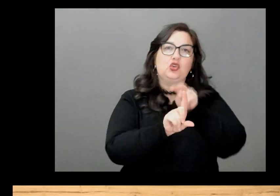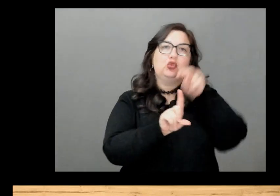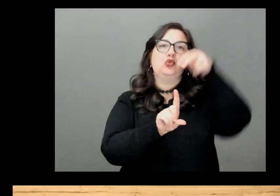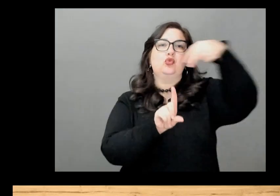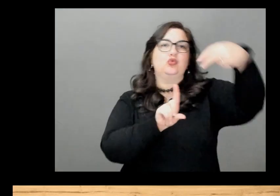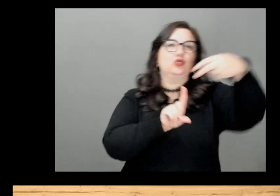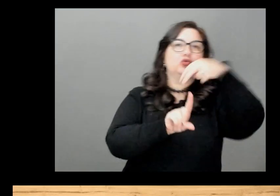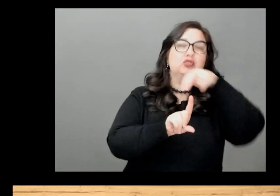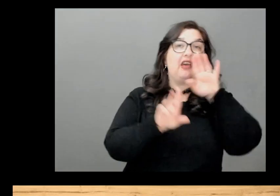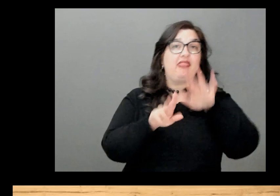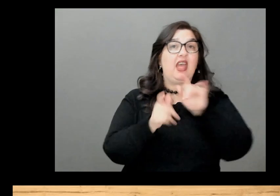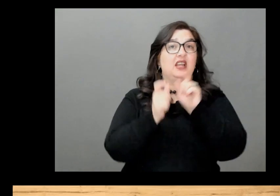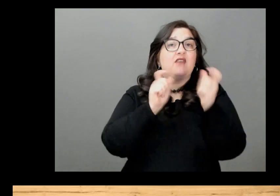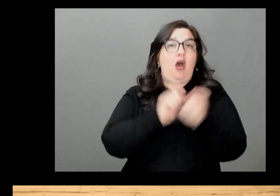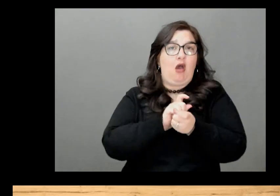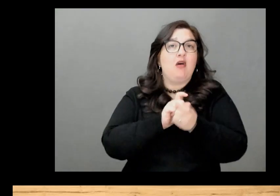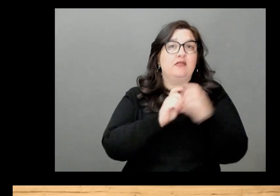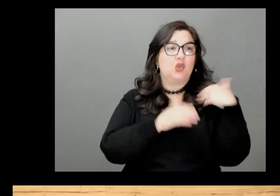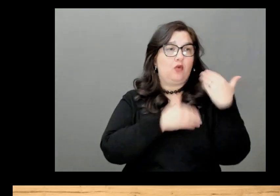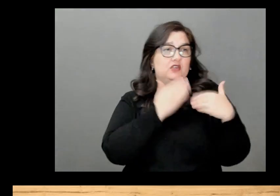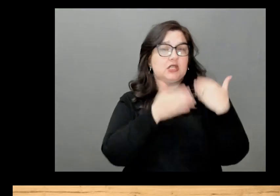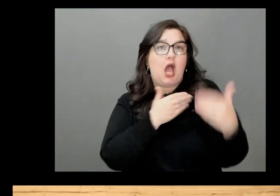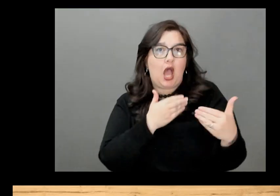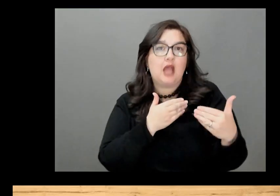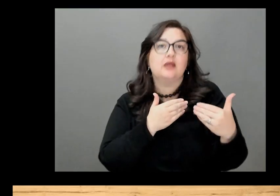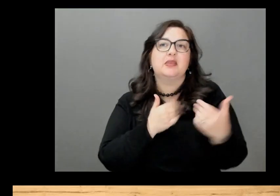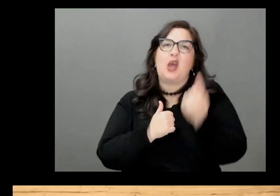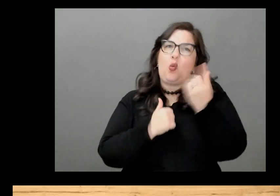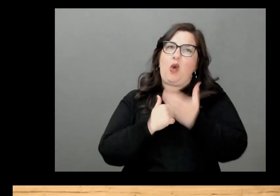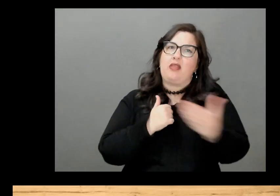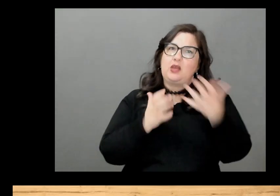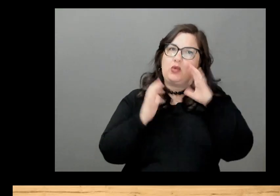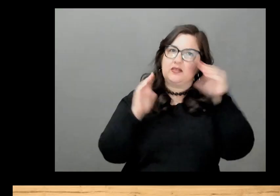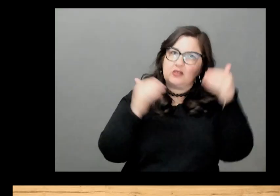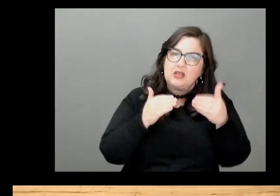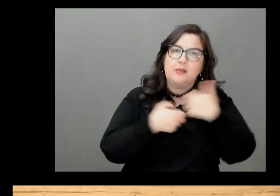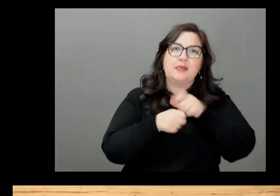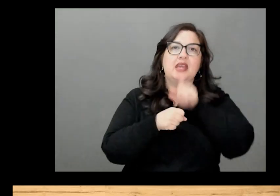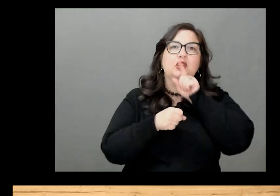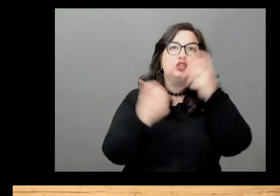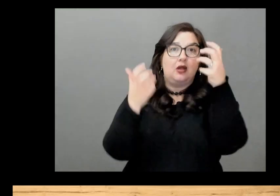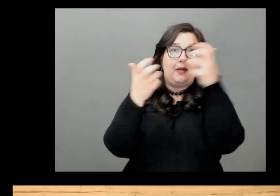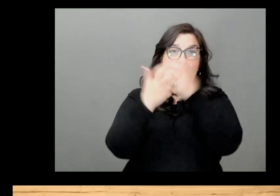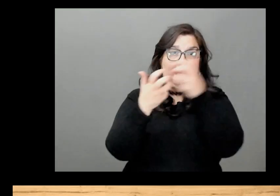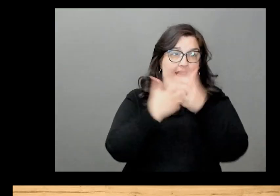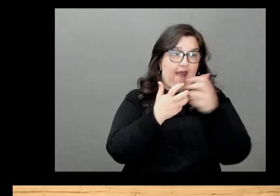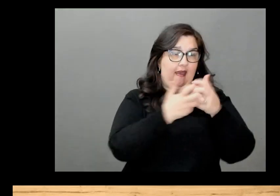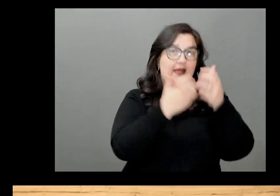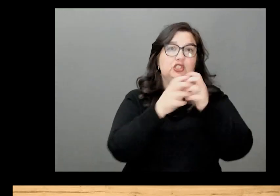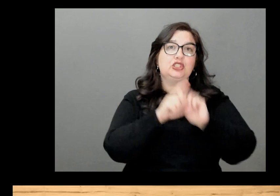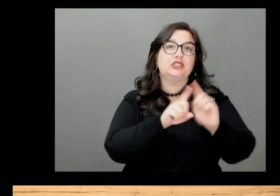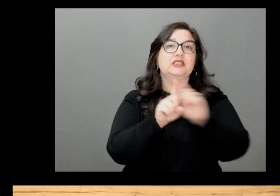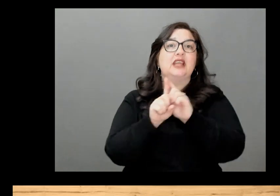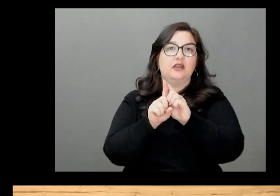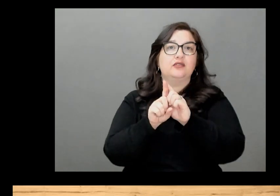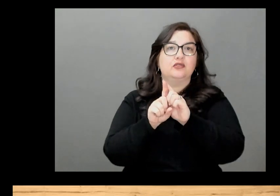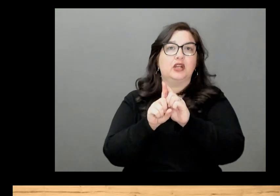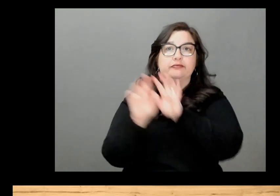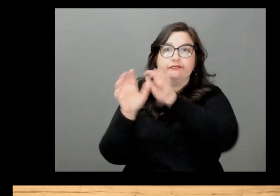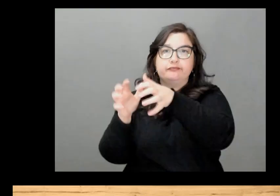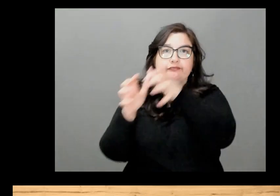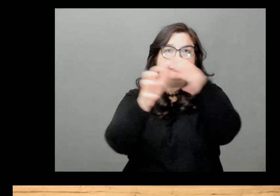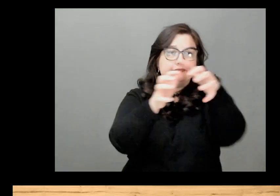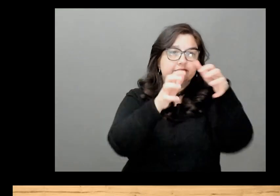so that's one of the things that we really want to look after, is that we're matching all the personas of the people who are in the process of